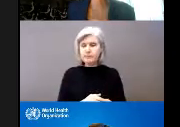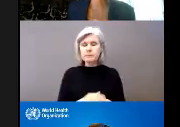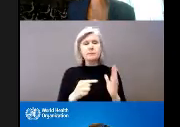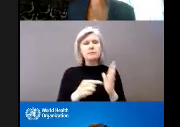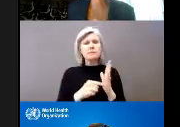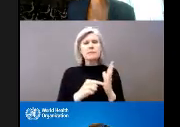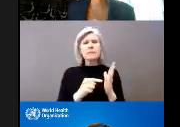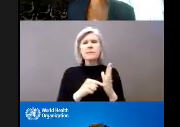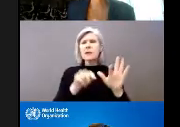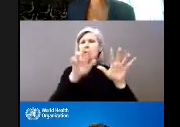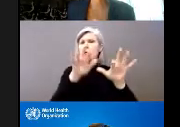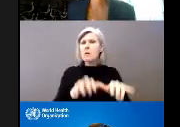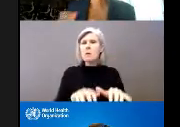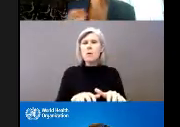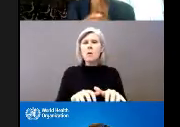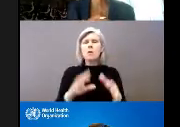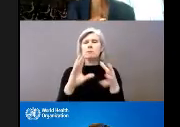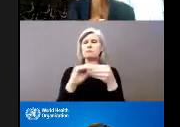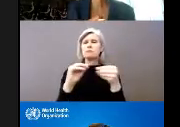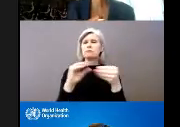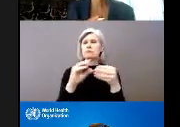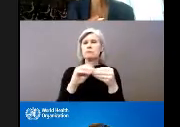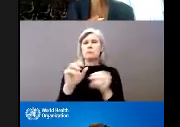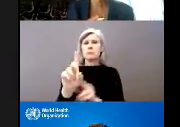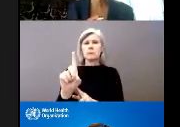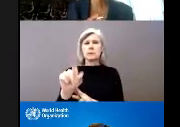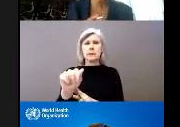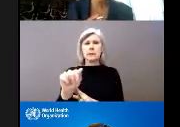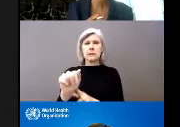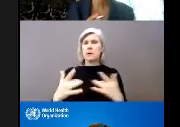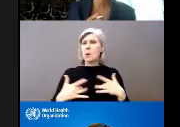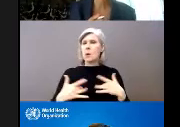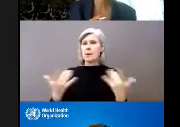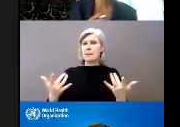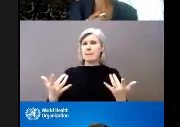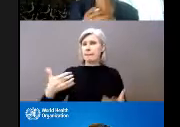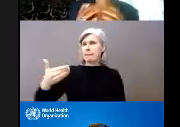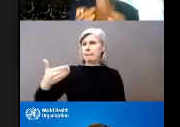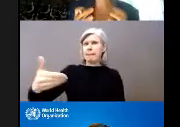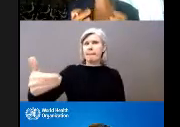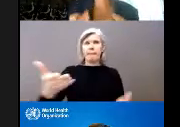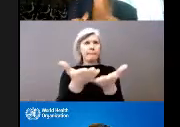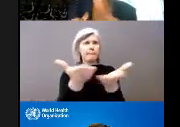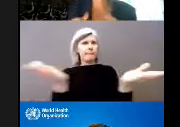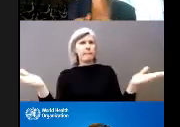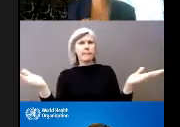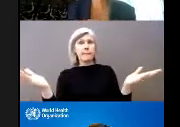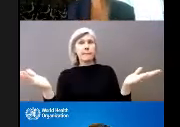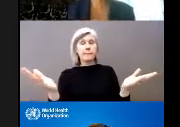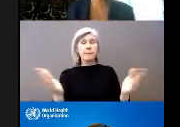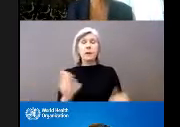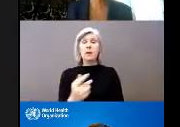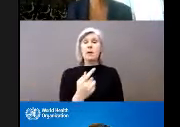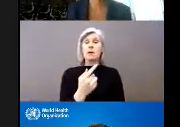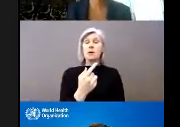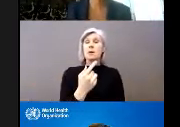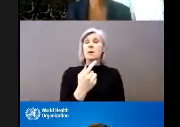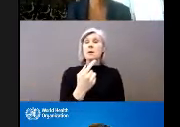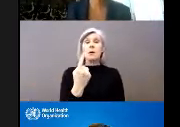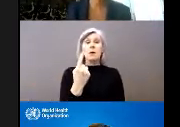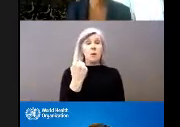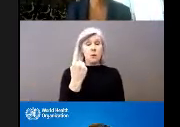on ageism. And the report indicates that 1 in 2 people around the